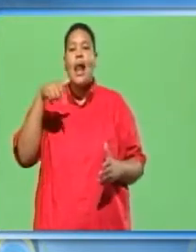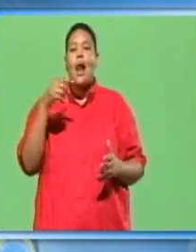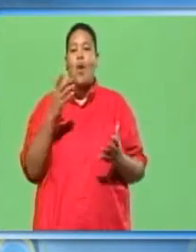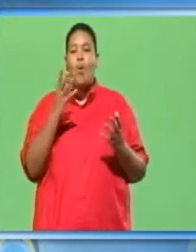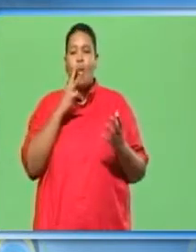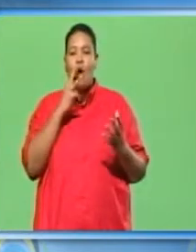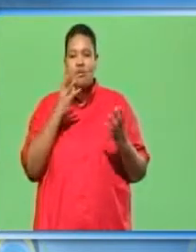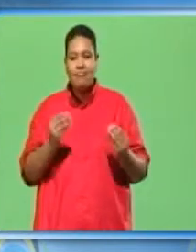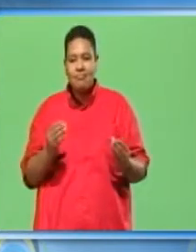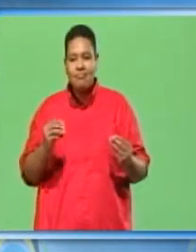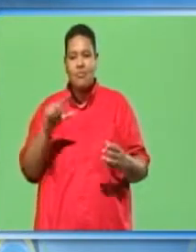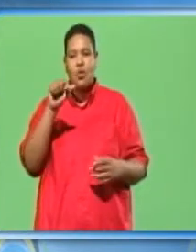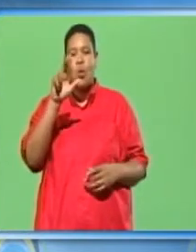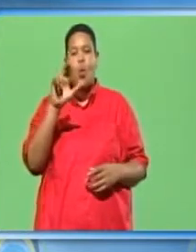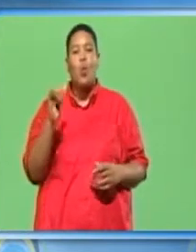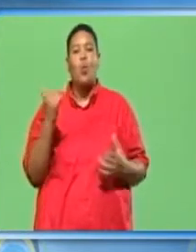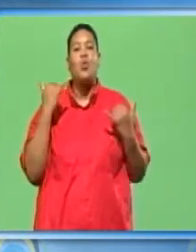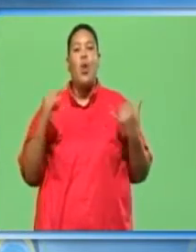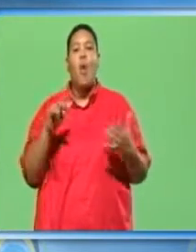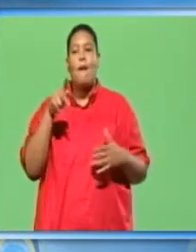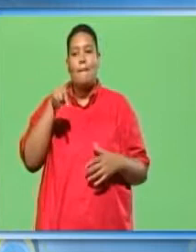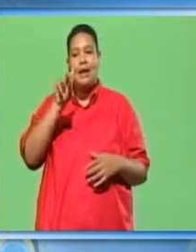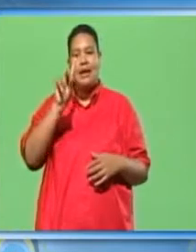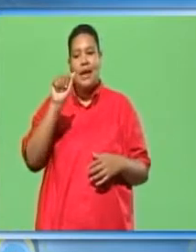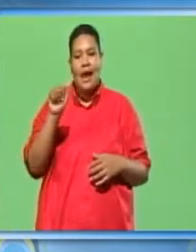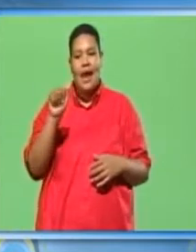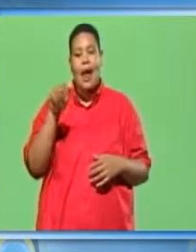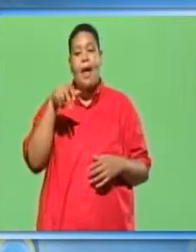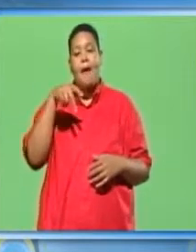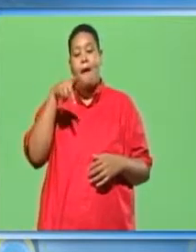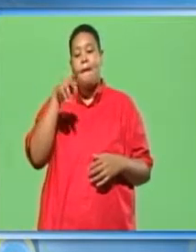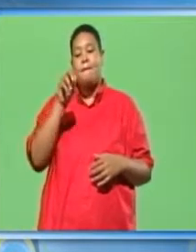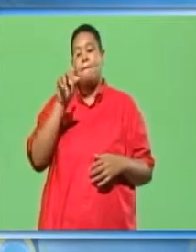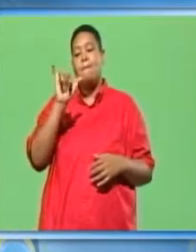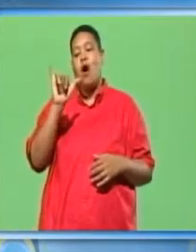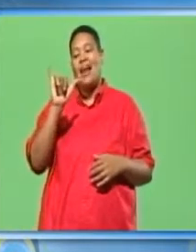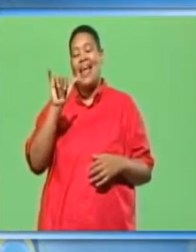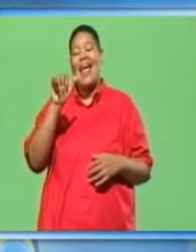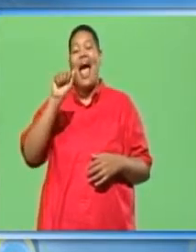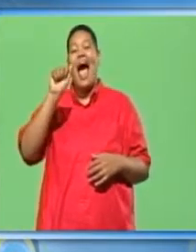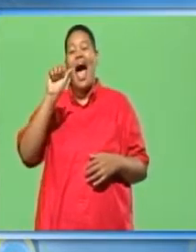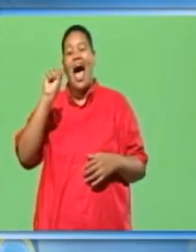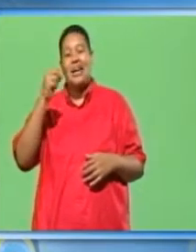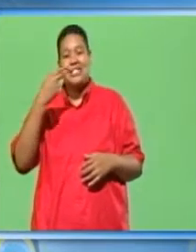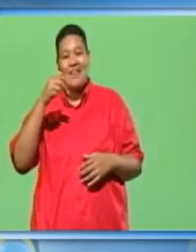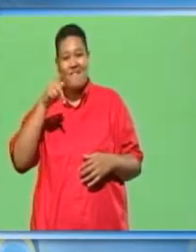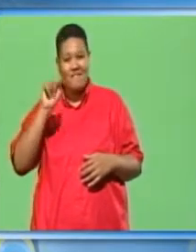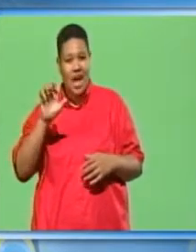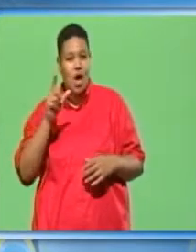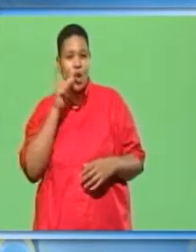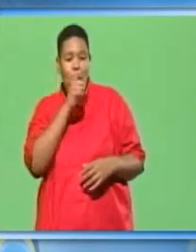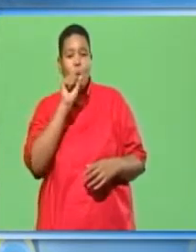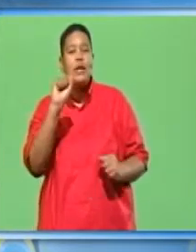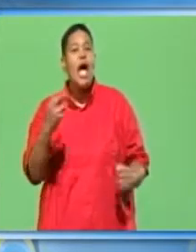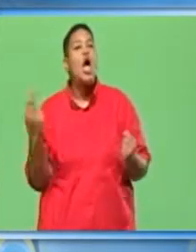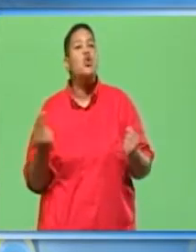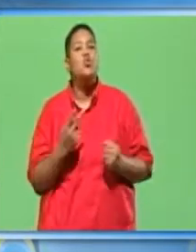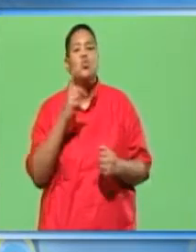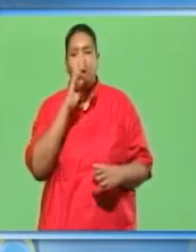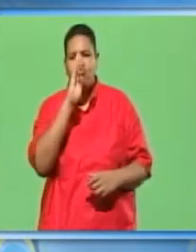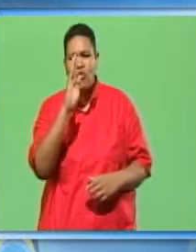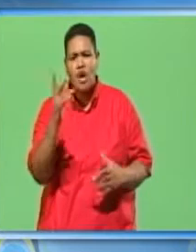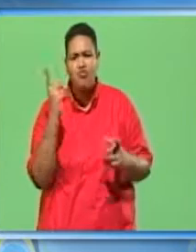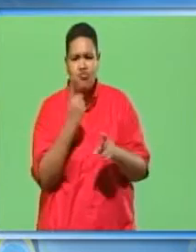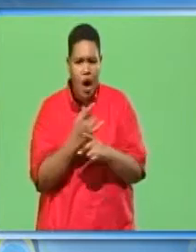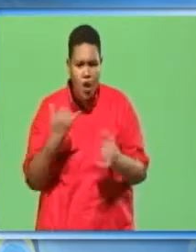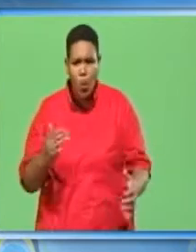Presently, PVA, polyvinyl acetate glues, are the preferred choice as these can be used straight away.